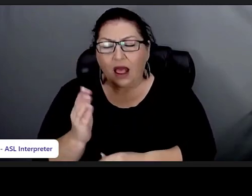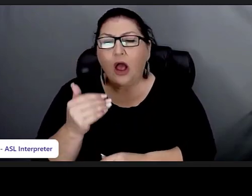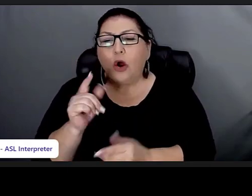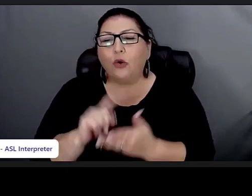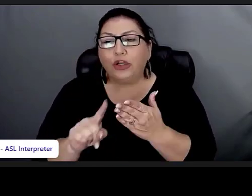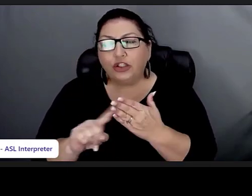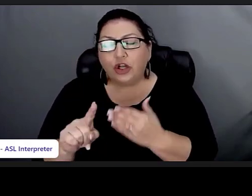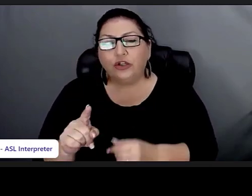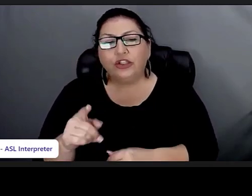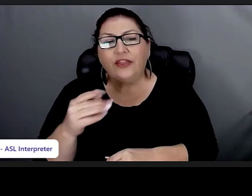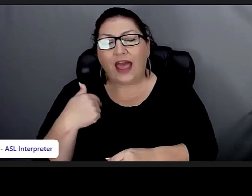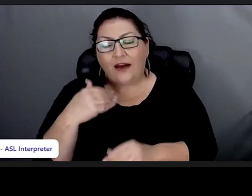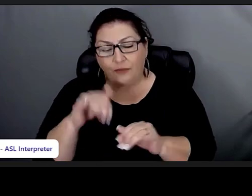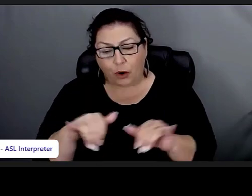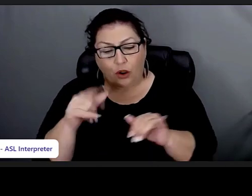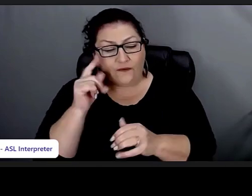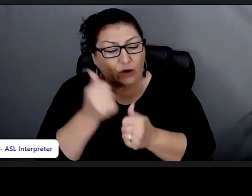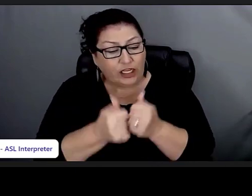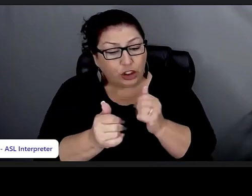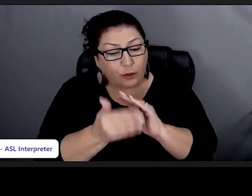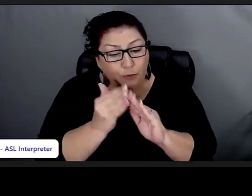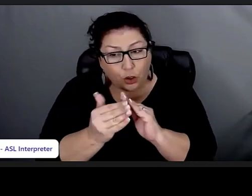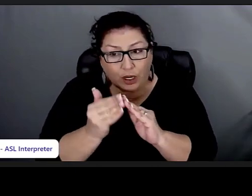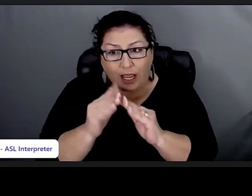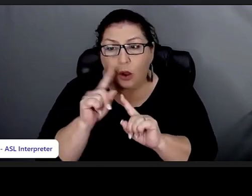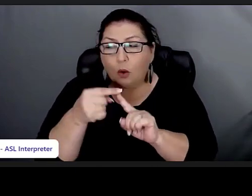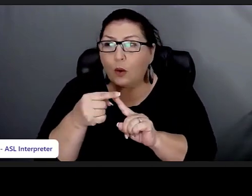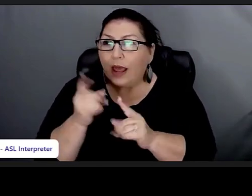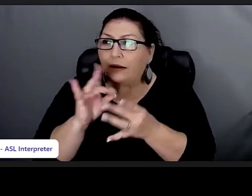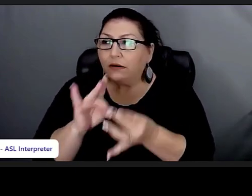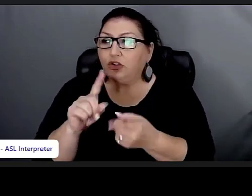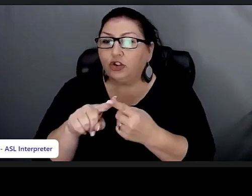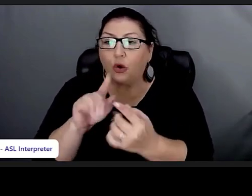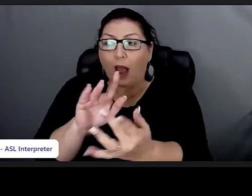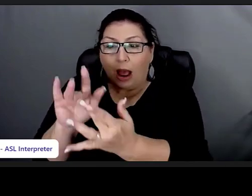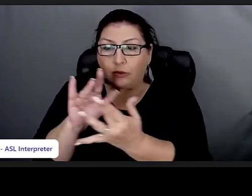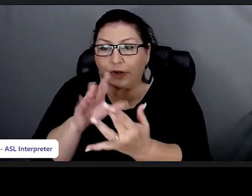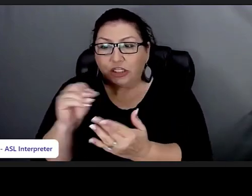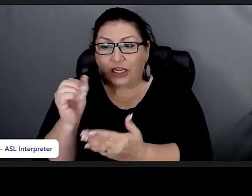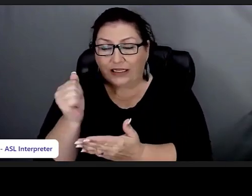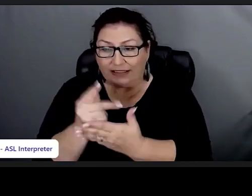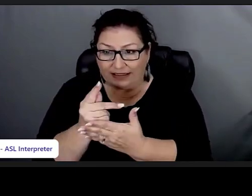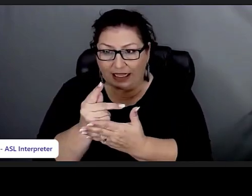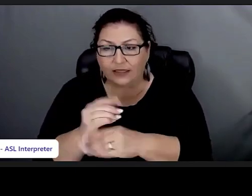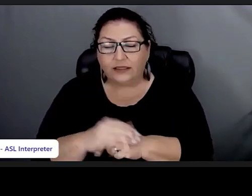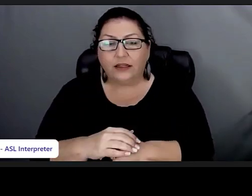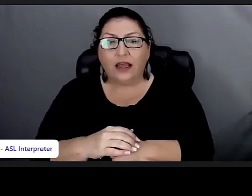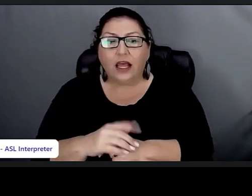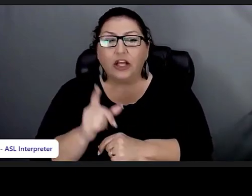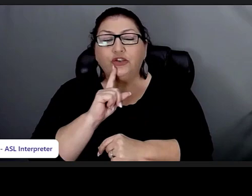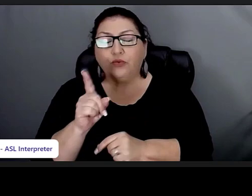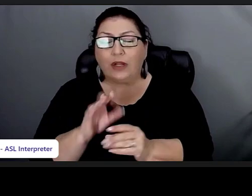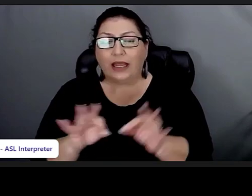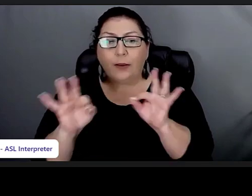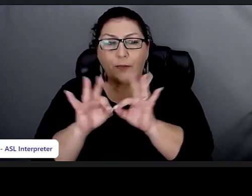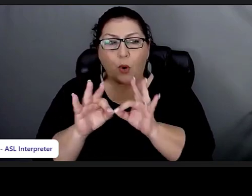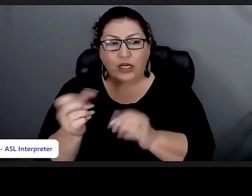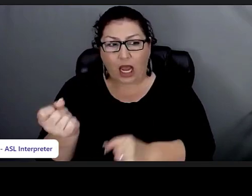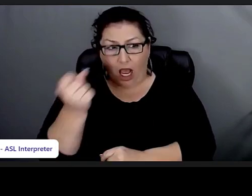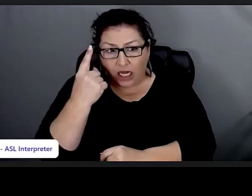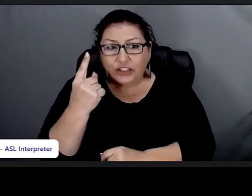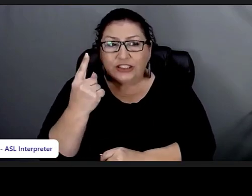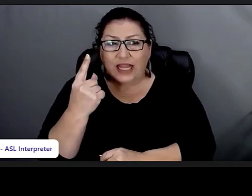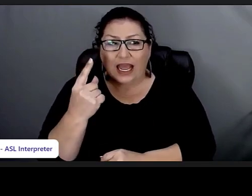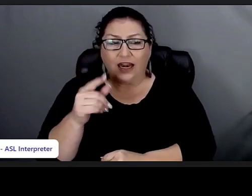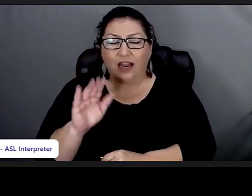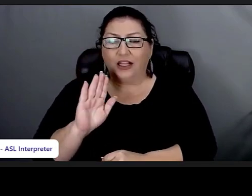for each community when it comes to outreach and consent, and it's really important to understand this